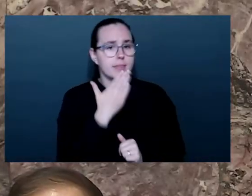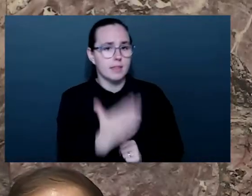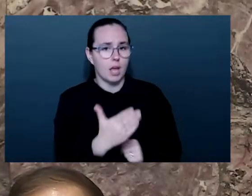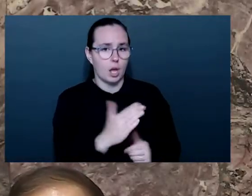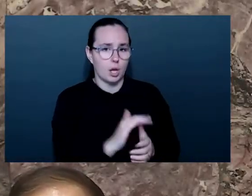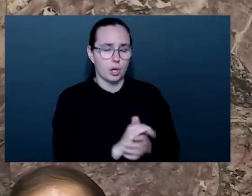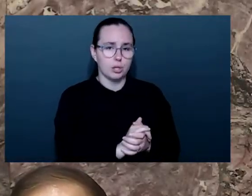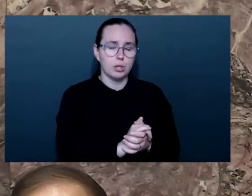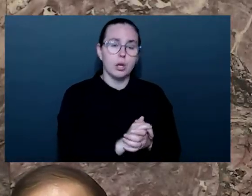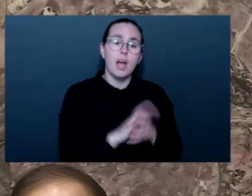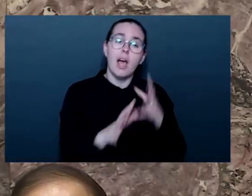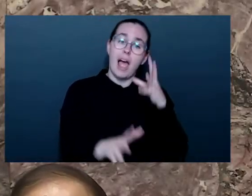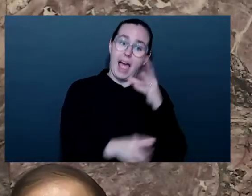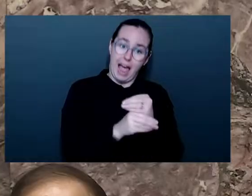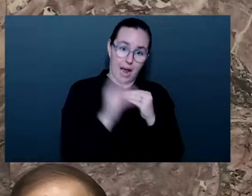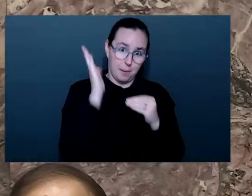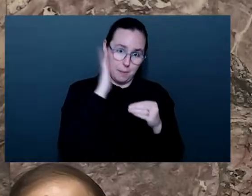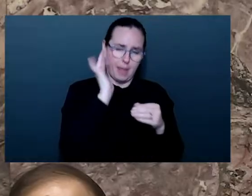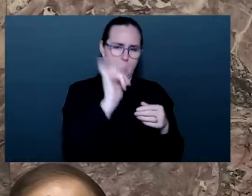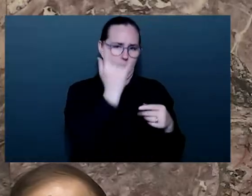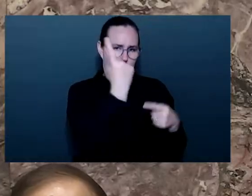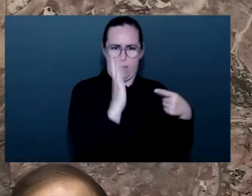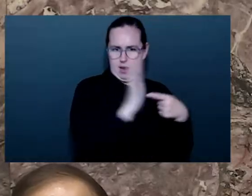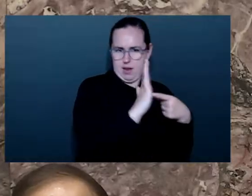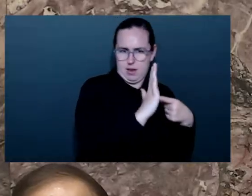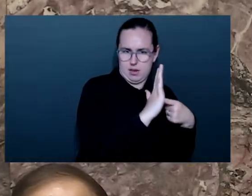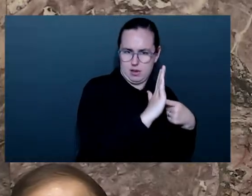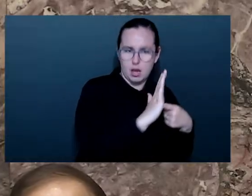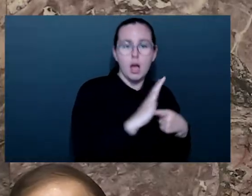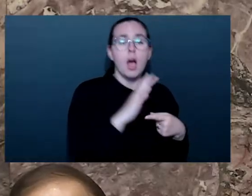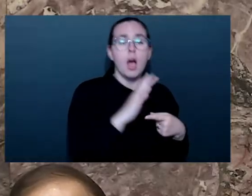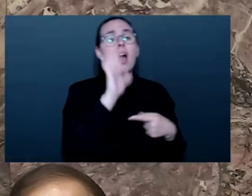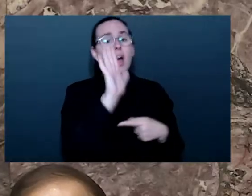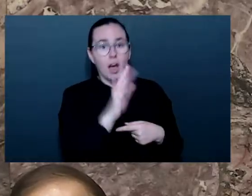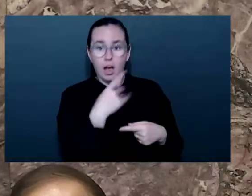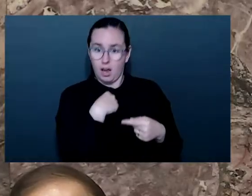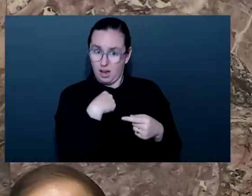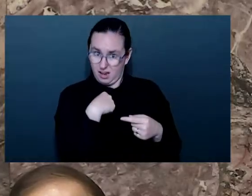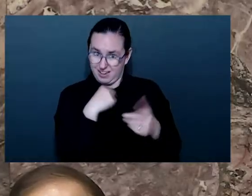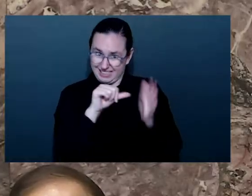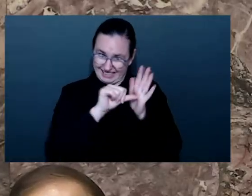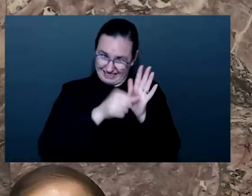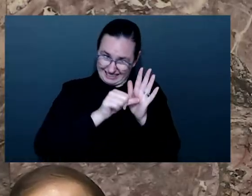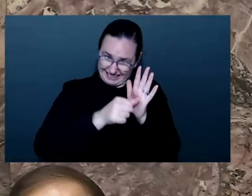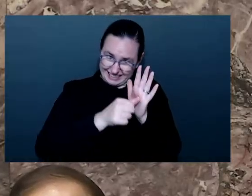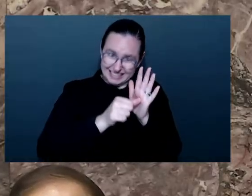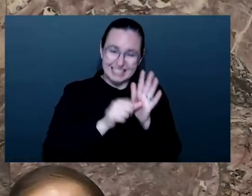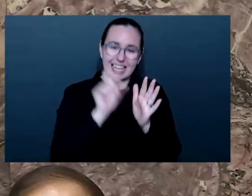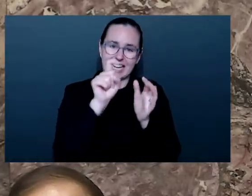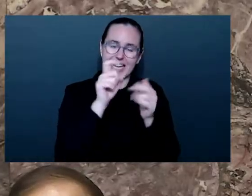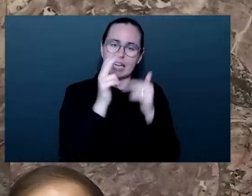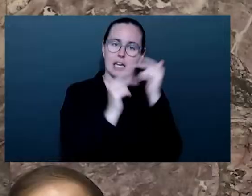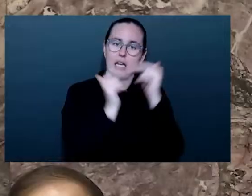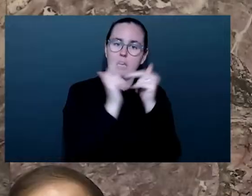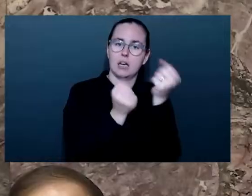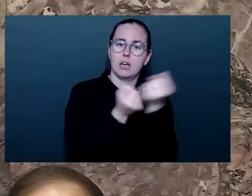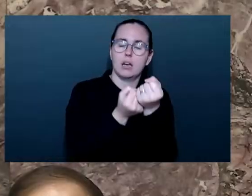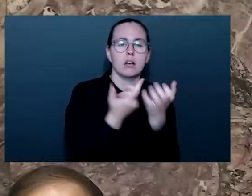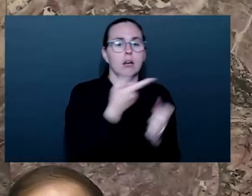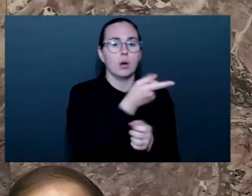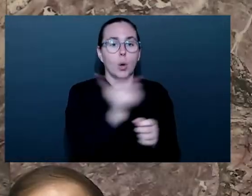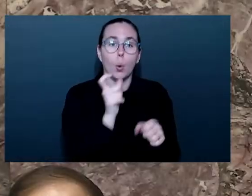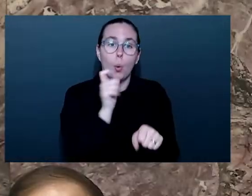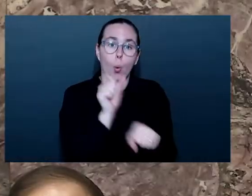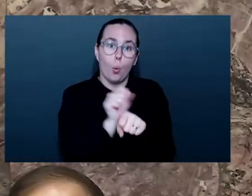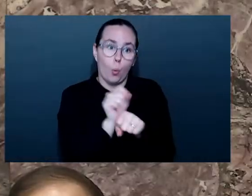speak of the work that must be done in supporting the people who work and deliver care in long-term care beds, creating these healthcare assistant programs,